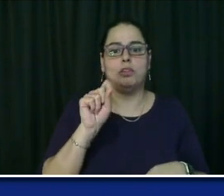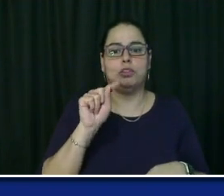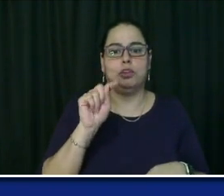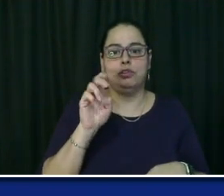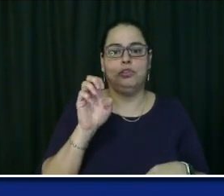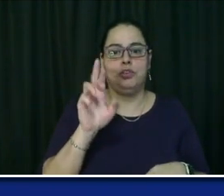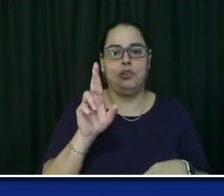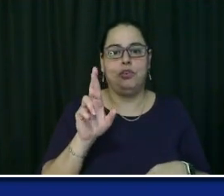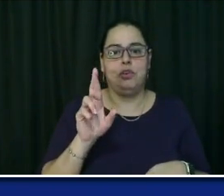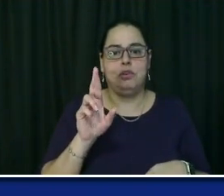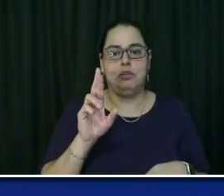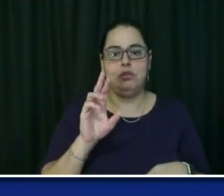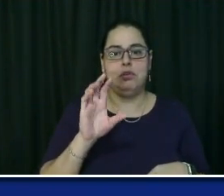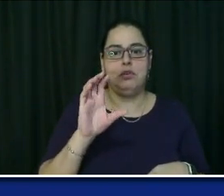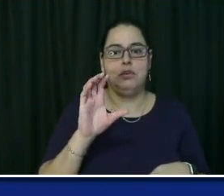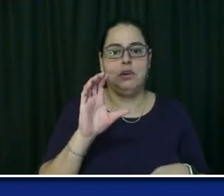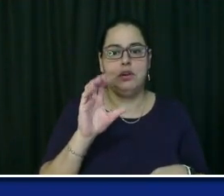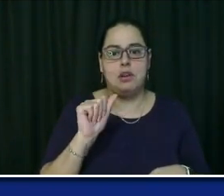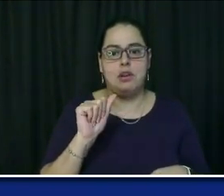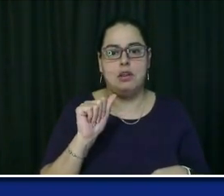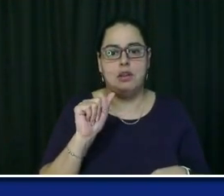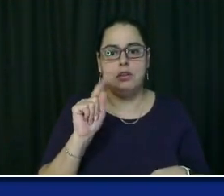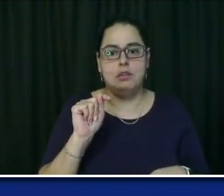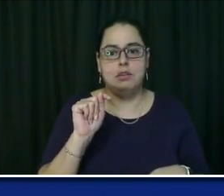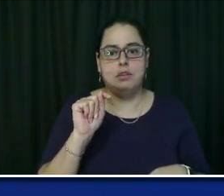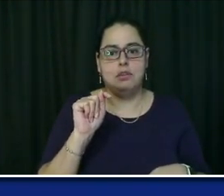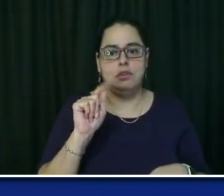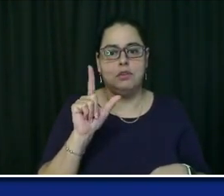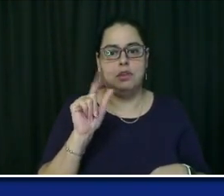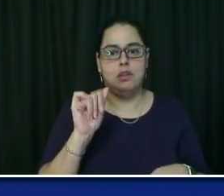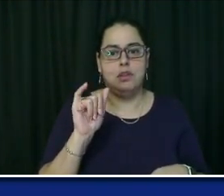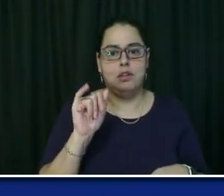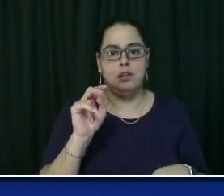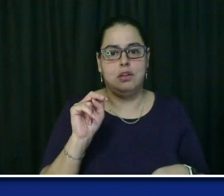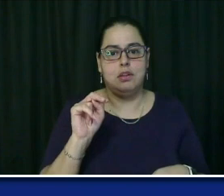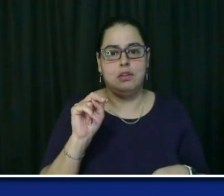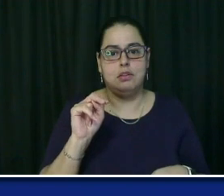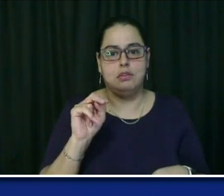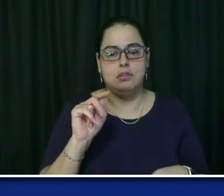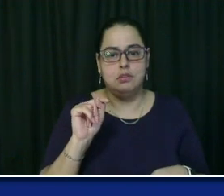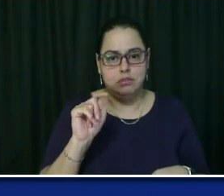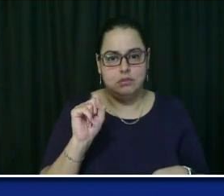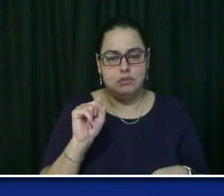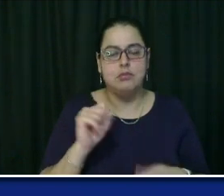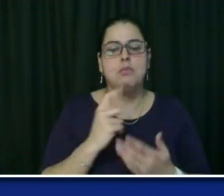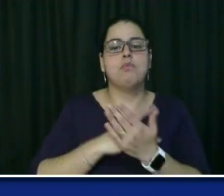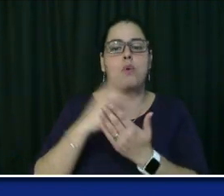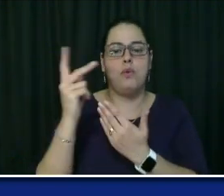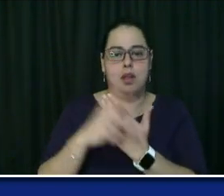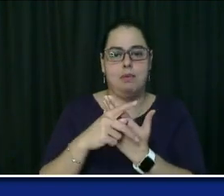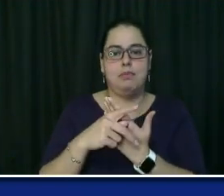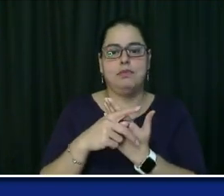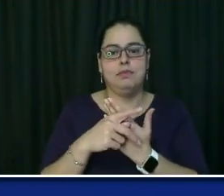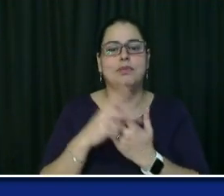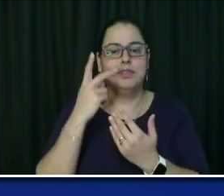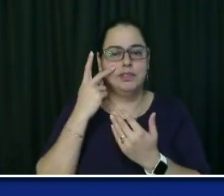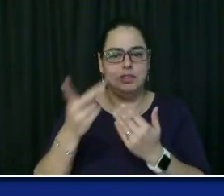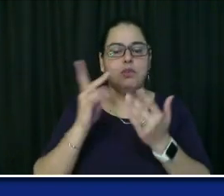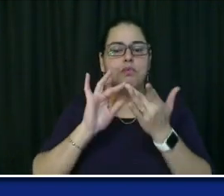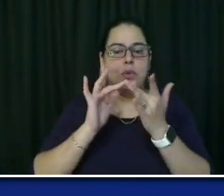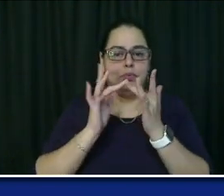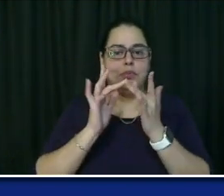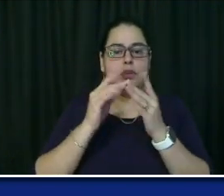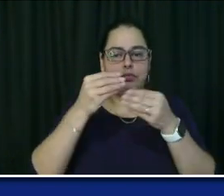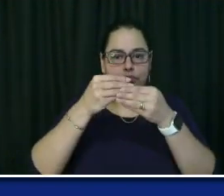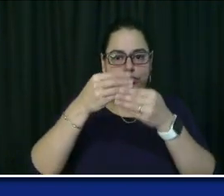We have a smaller program that's been out there for smaller grants and loans, $10,000 to $25,000, just for